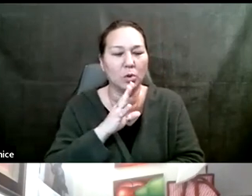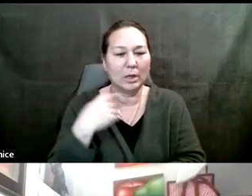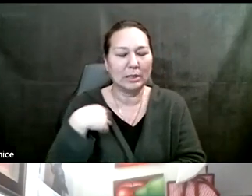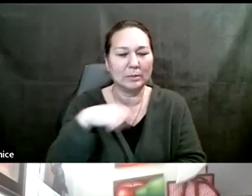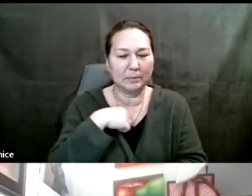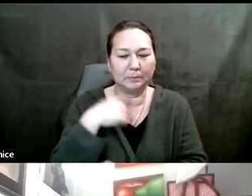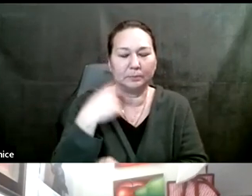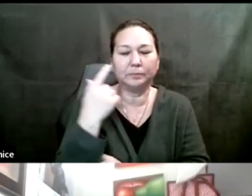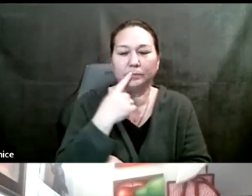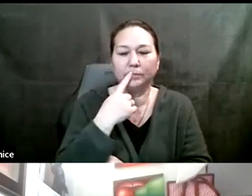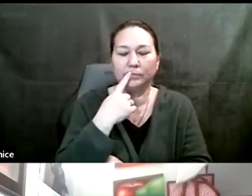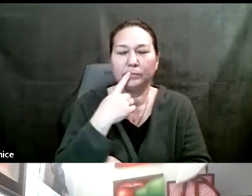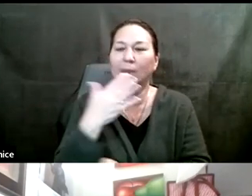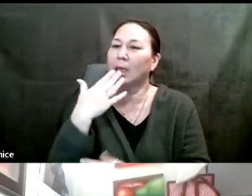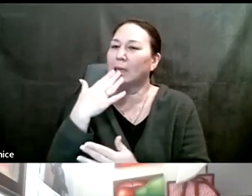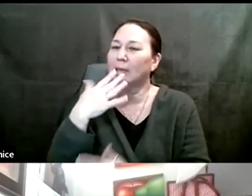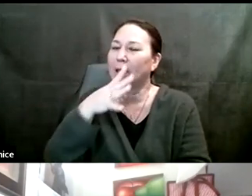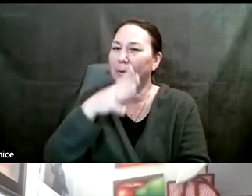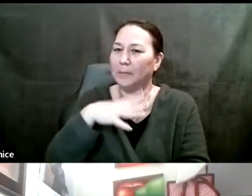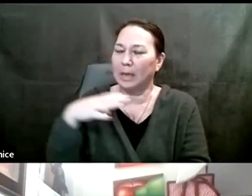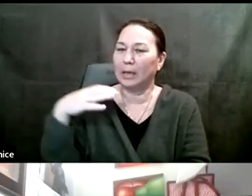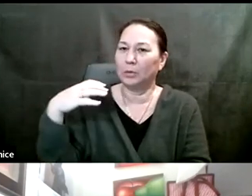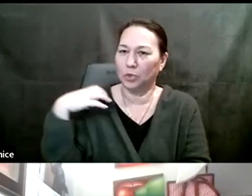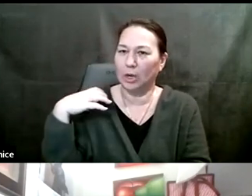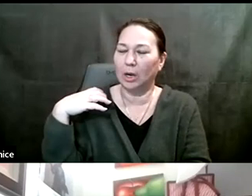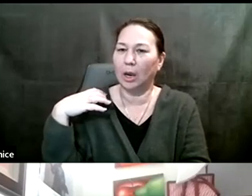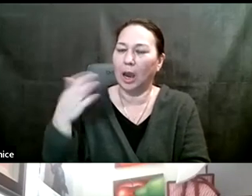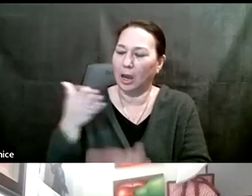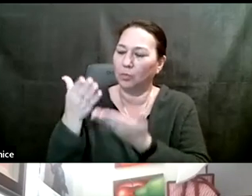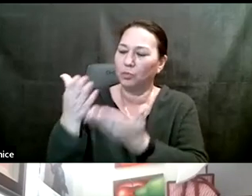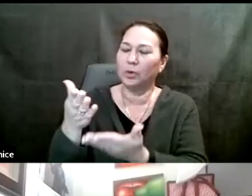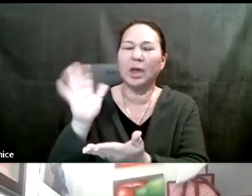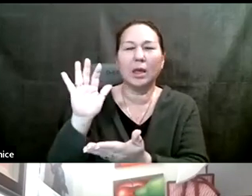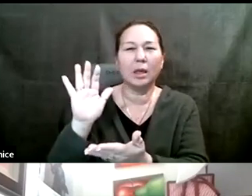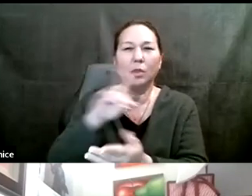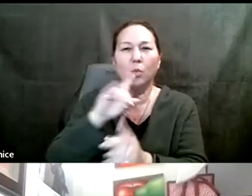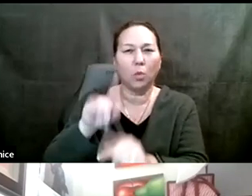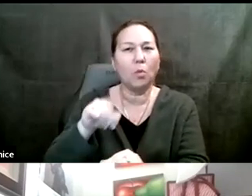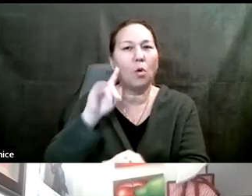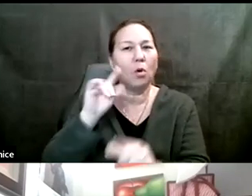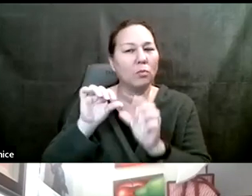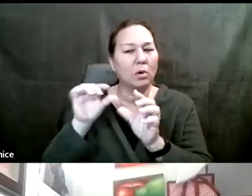thank you madam Sharon thank you for bringing this report about The Chronic absentism